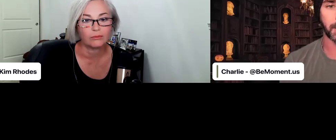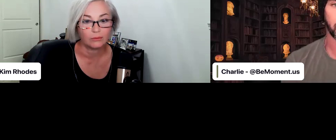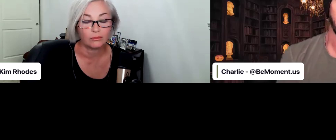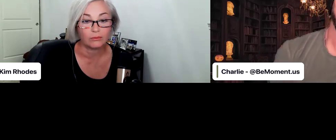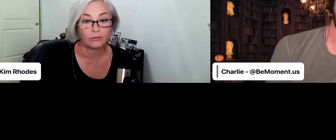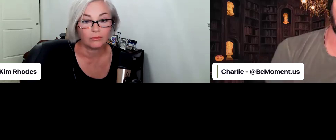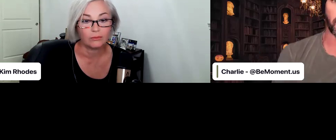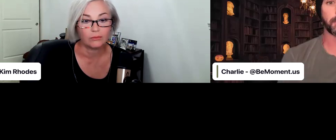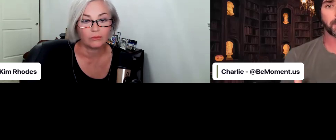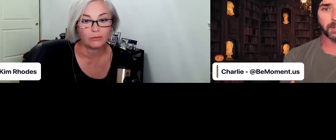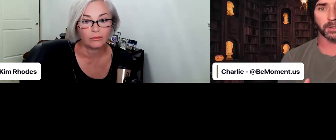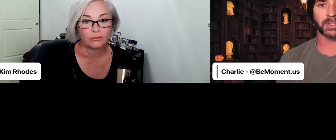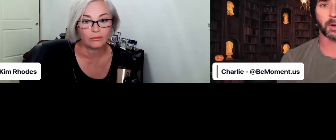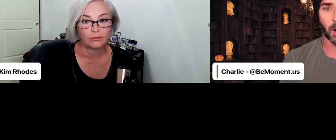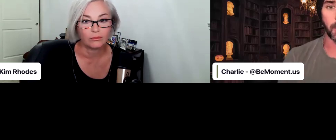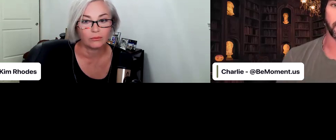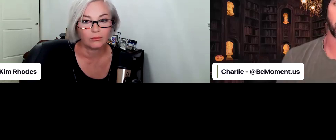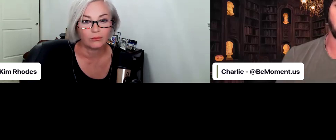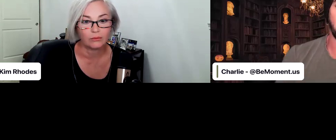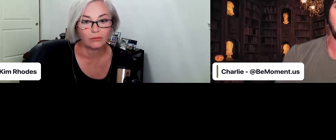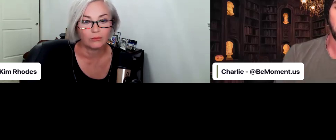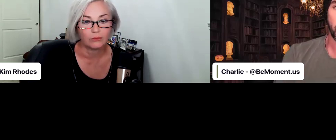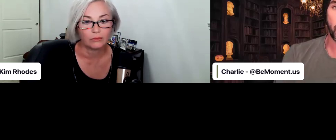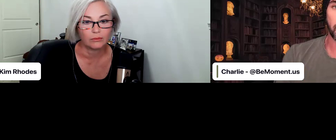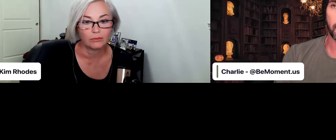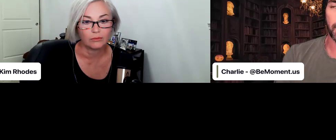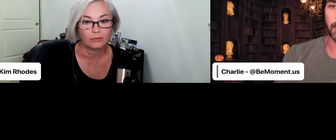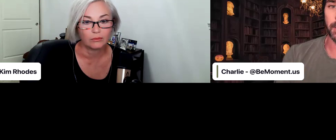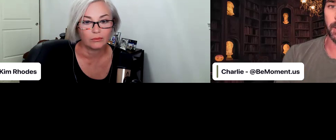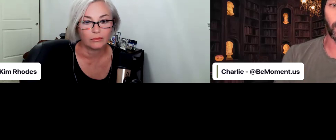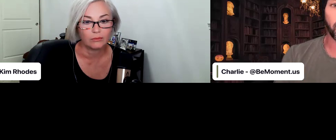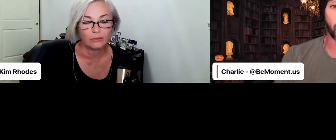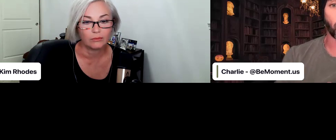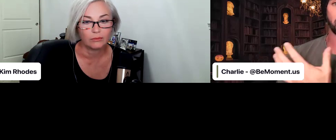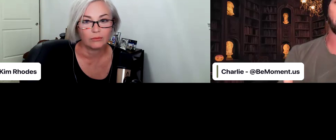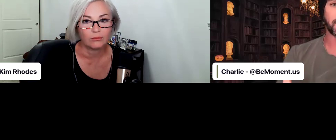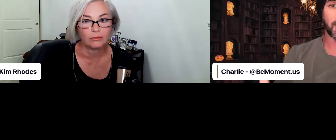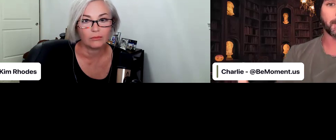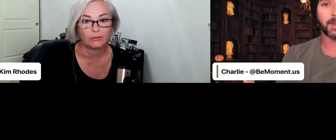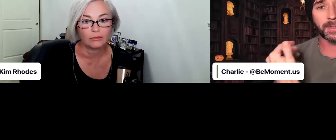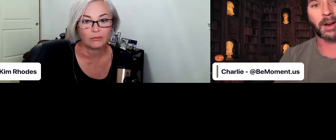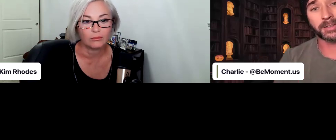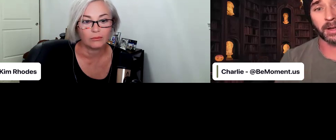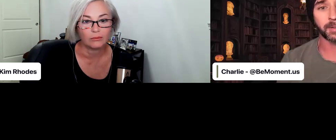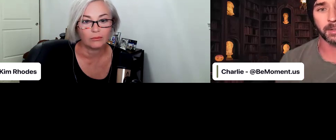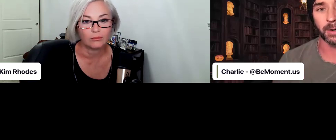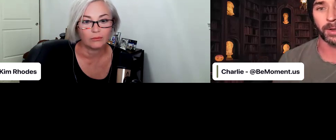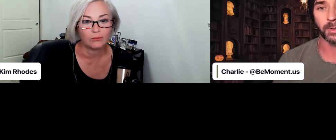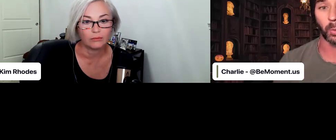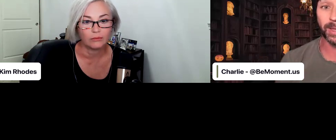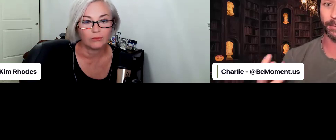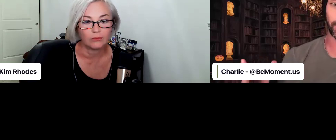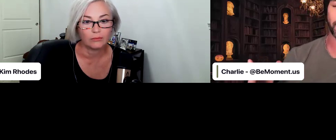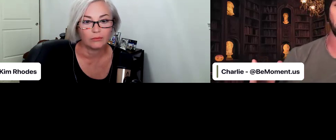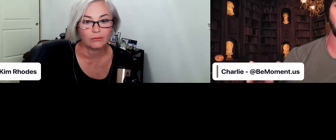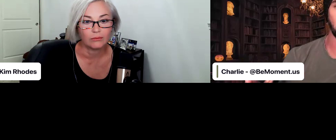lives. Like some are teachers, some are guardians, some are like that we are more attached to them than they are to us in a lot of ways.